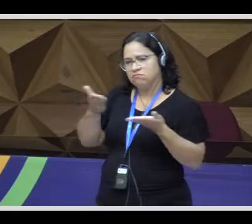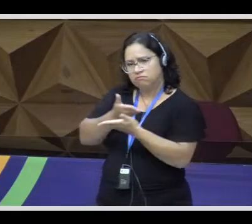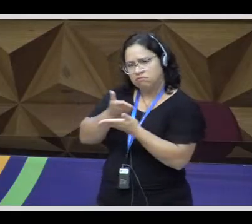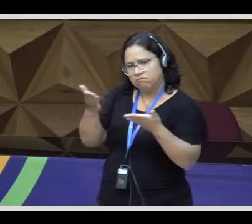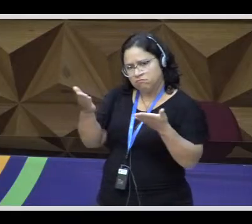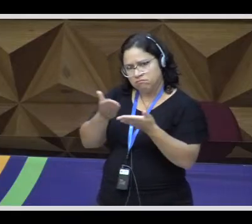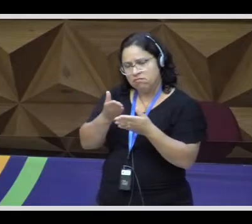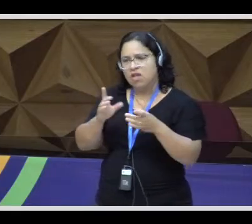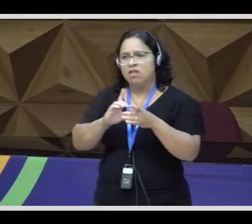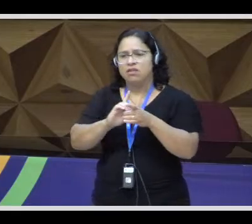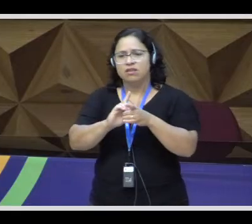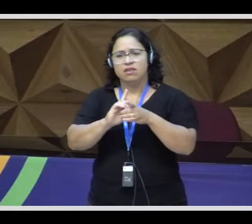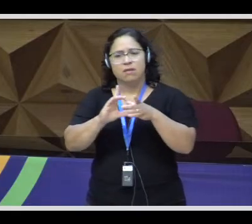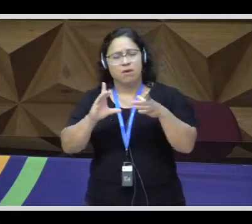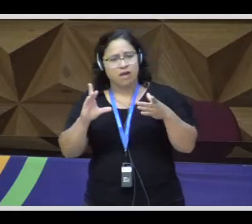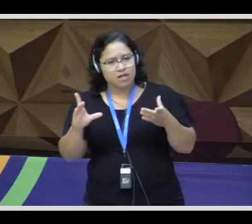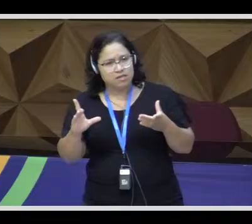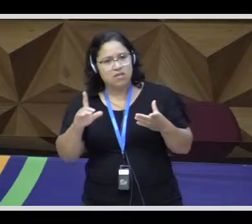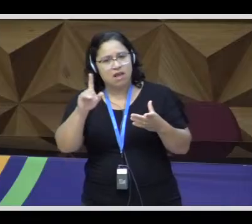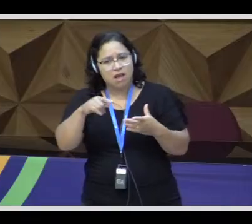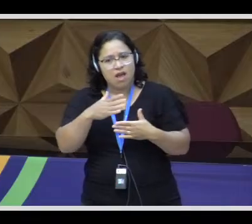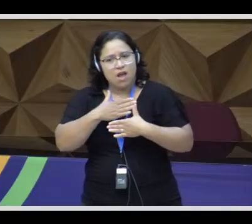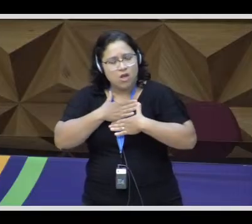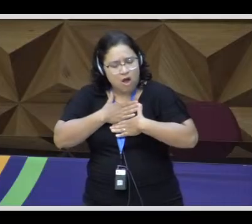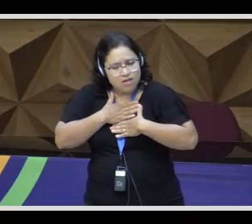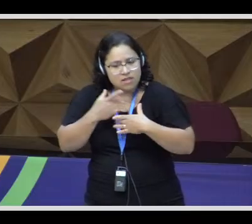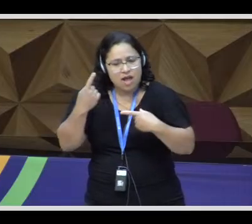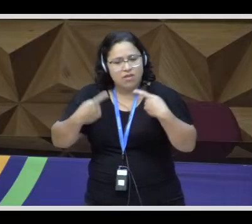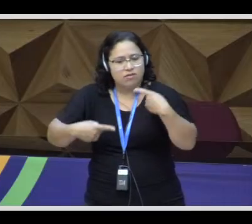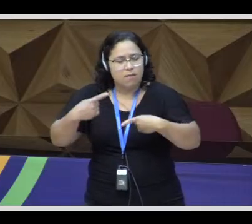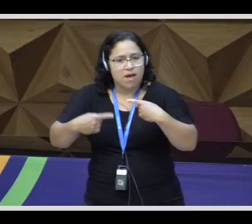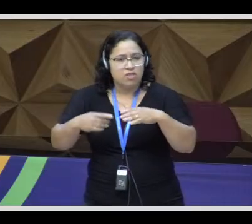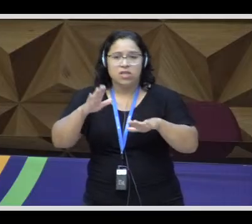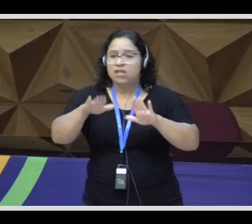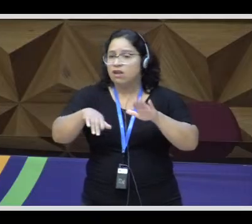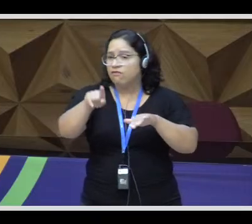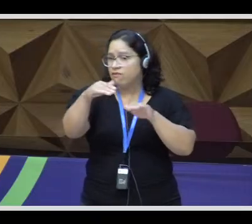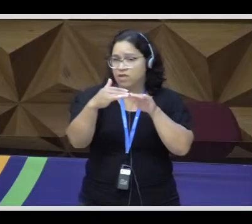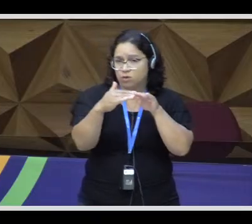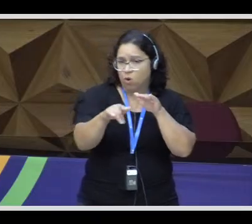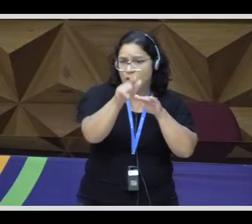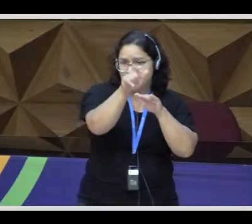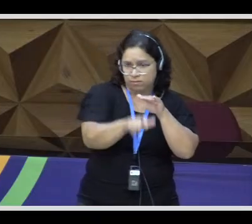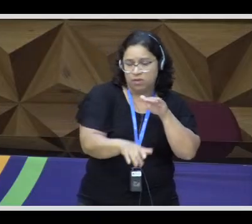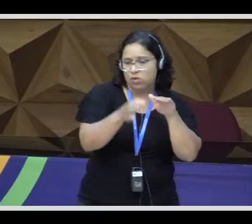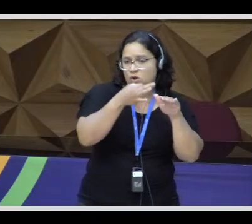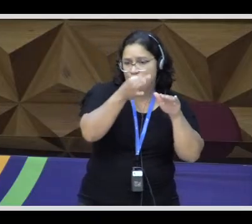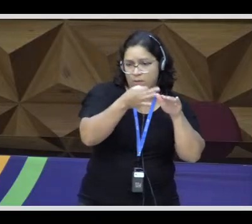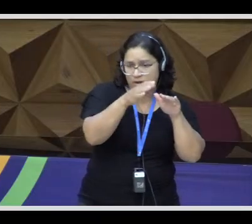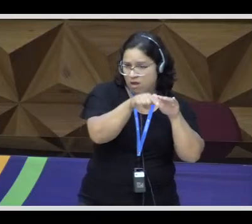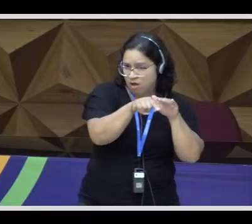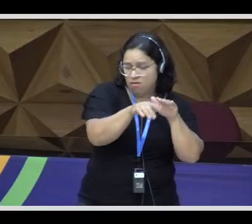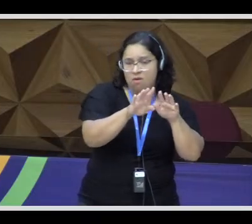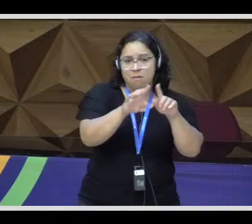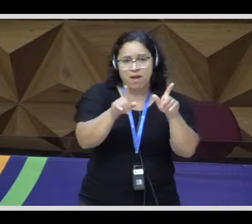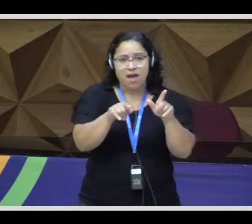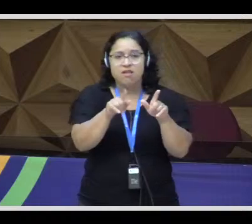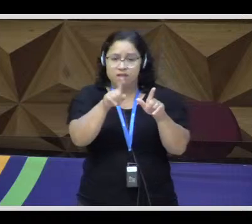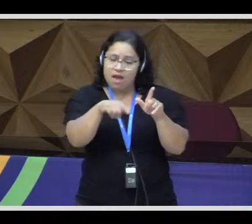the debate. You might not agree with the other one, but he's the other one. It's important to be